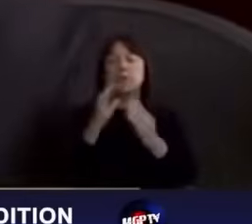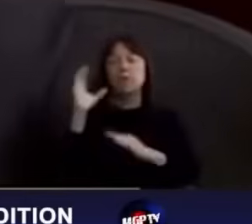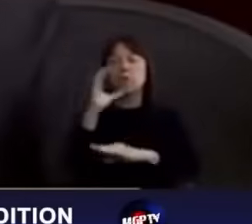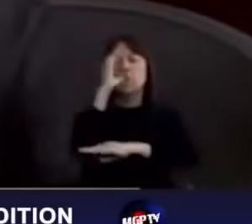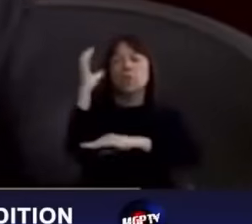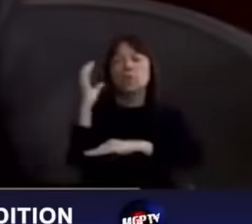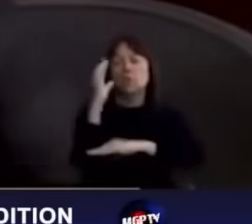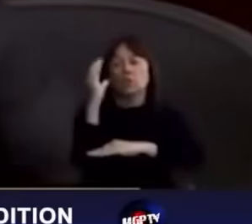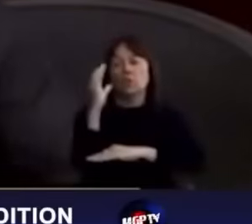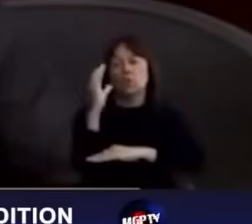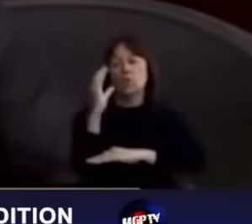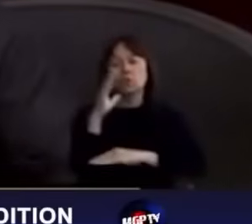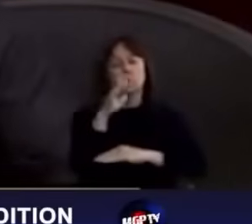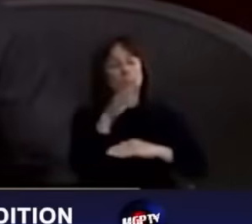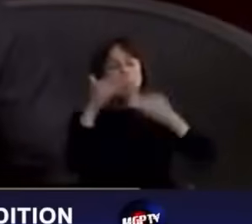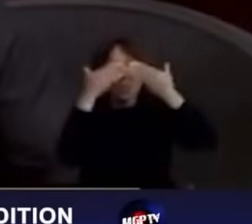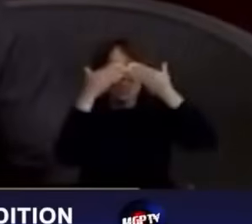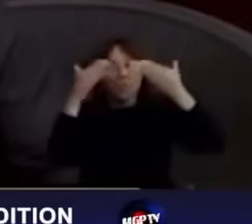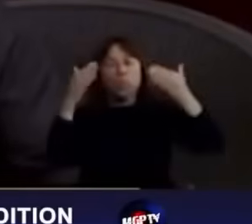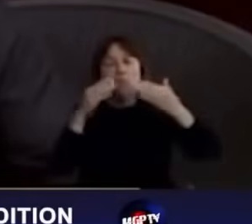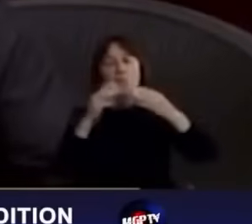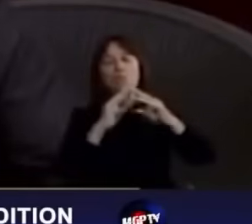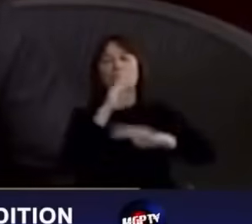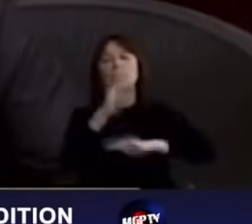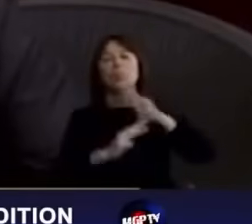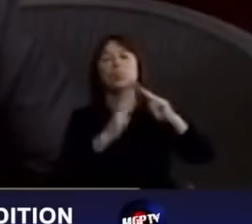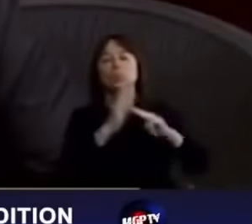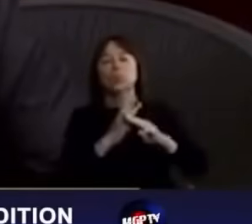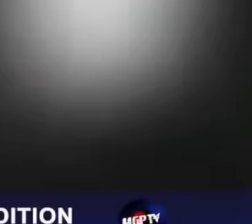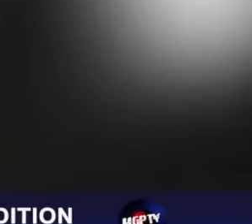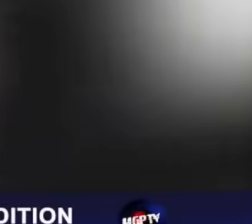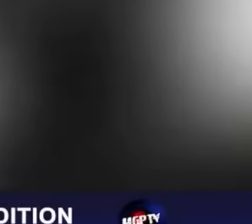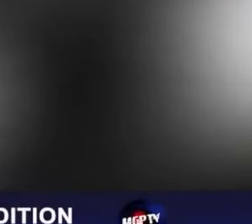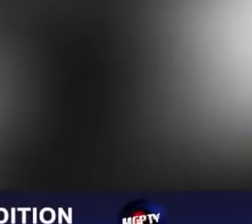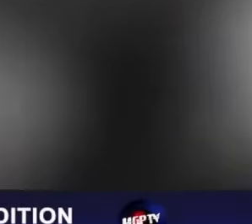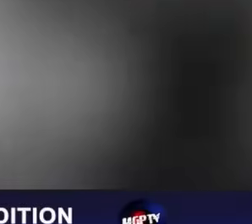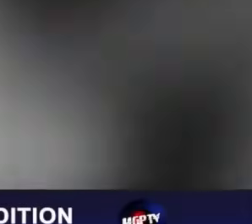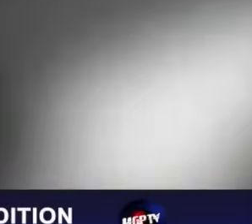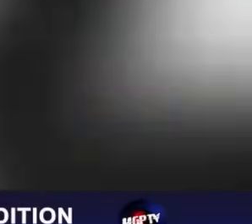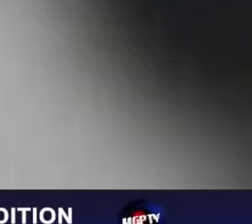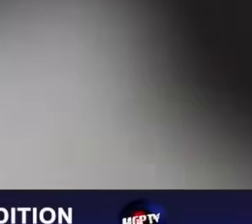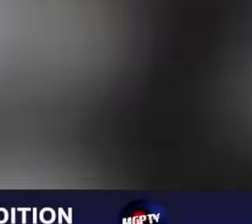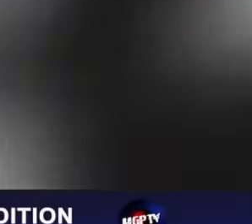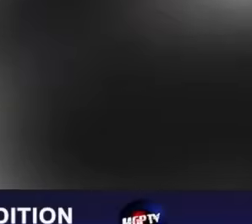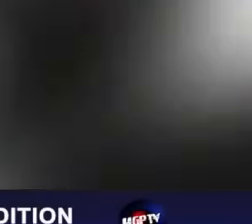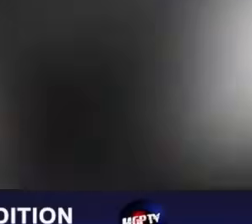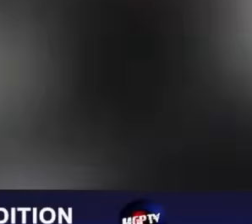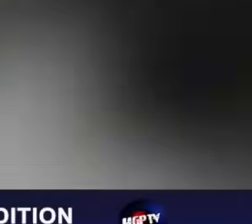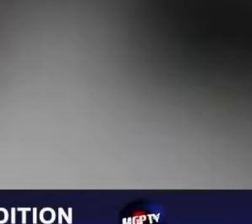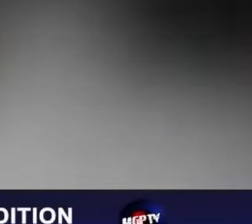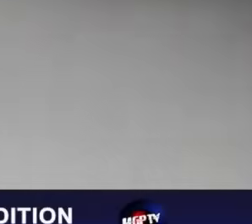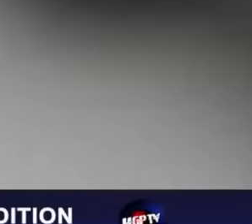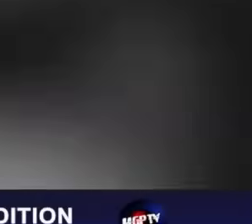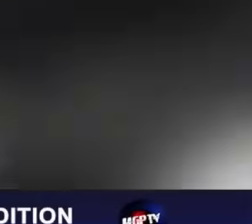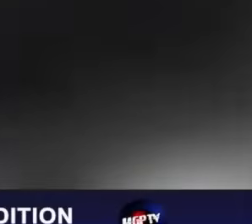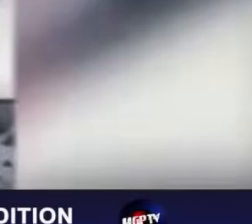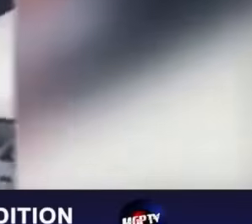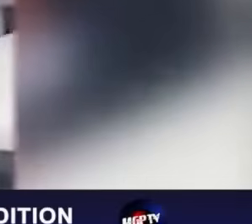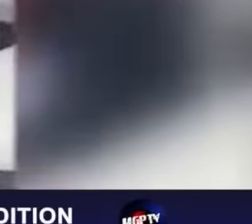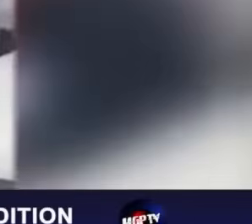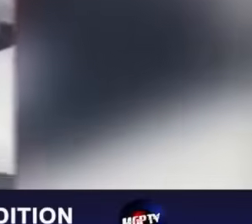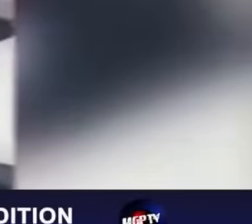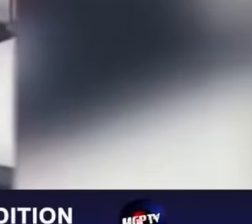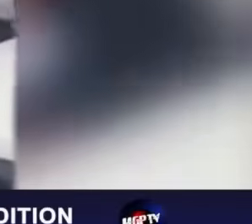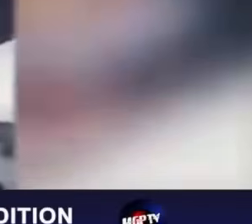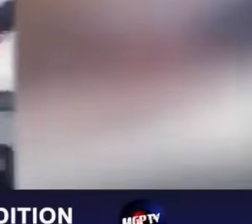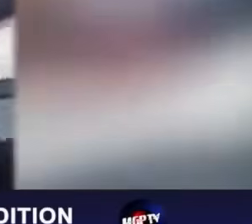the opposition right-wing Democratic Center Party and was shot in the head as he was addressing a campaign event